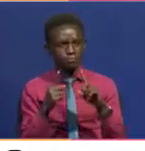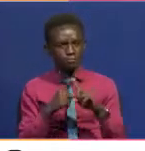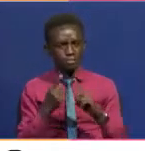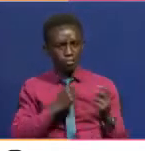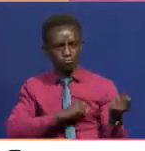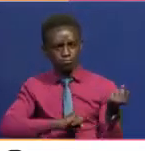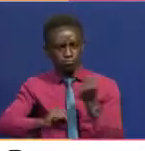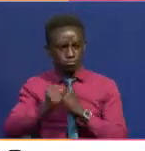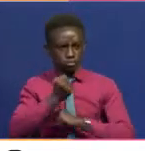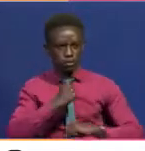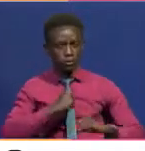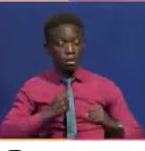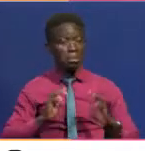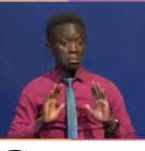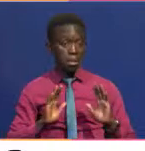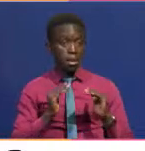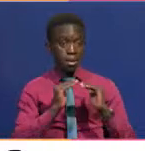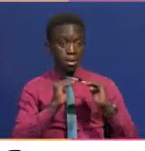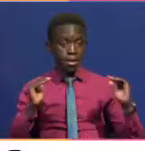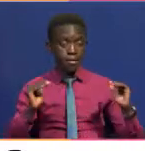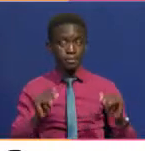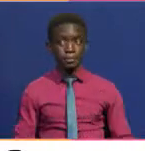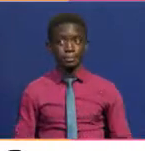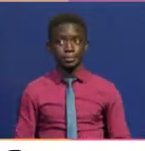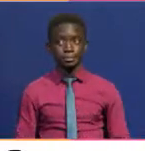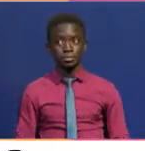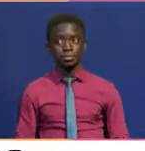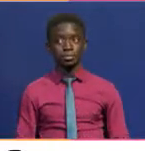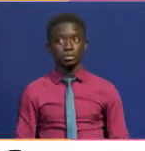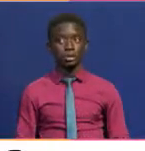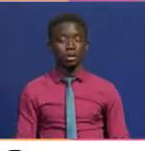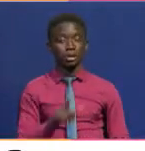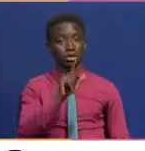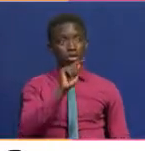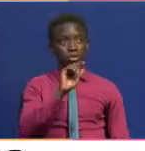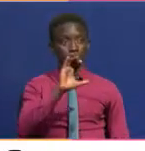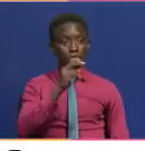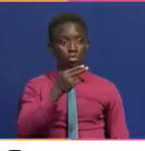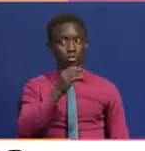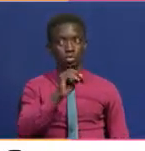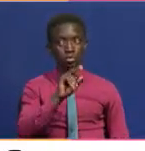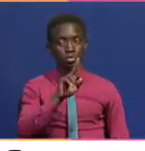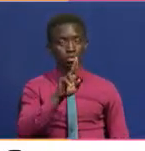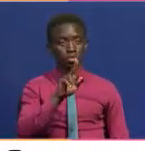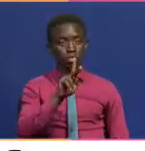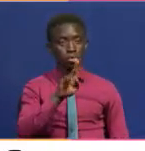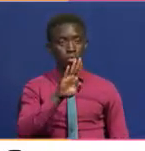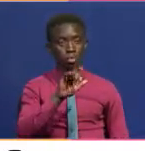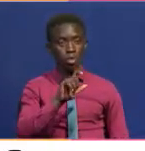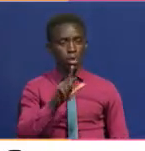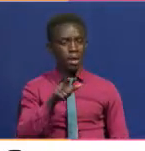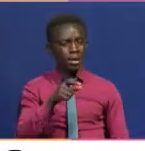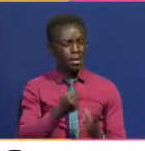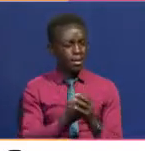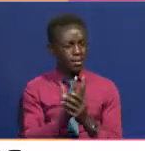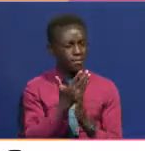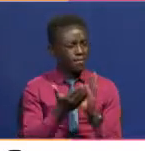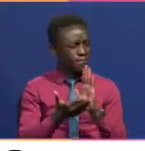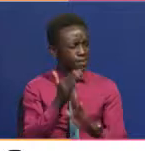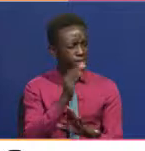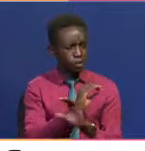levels. So one of the constraints why Tchoukball hasn't grown very rapidly as we would have wished is